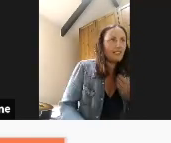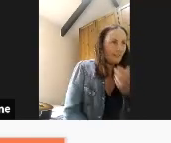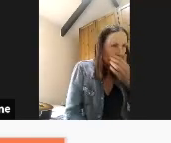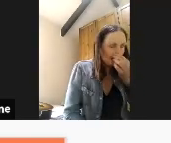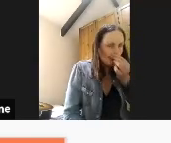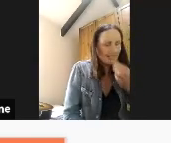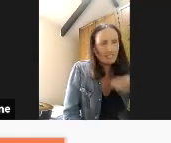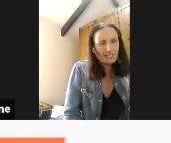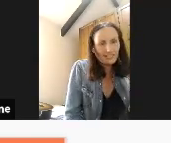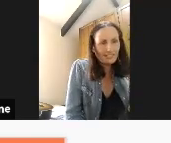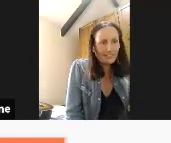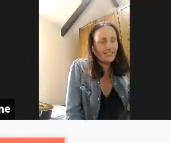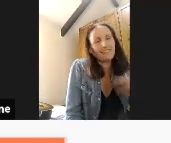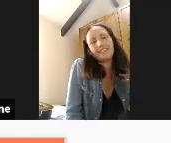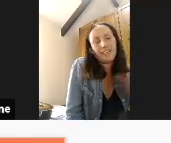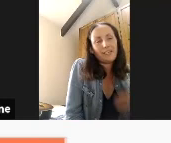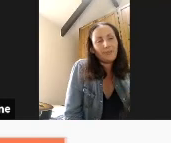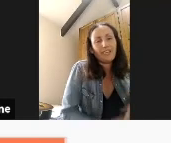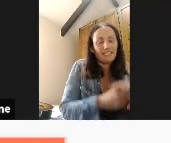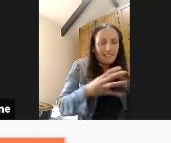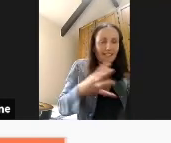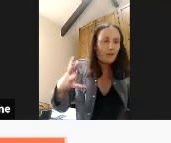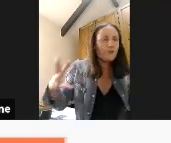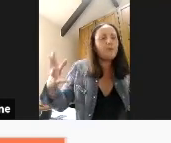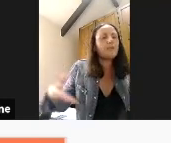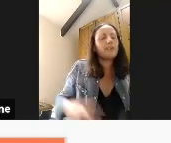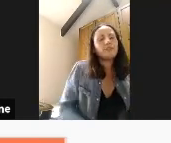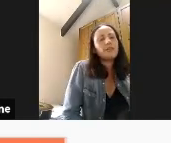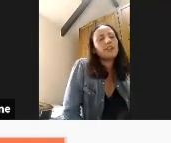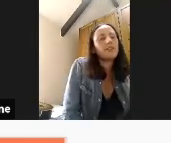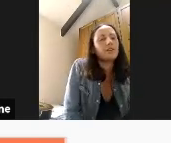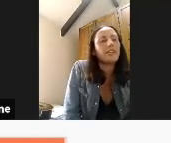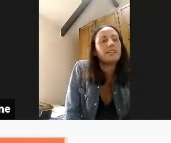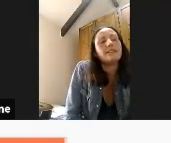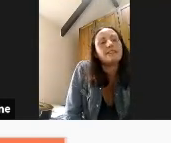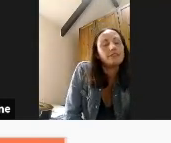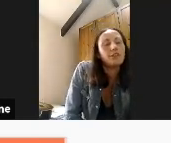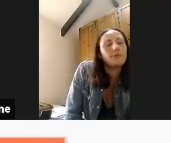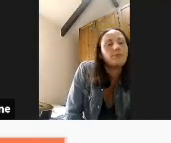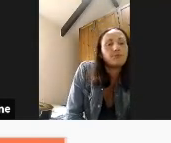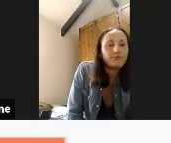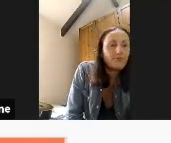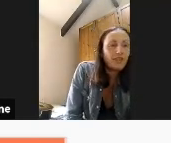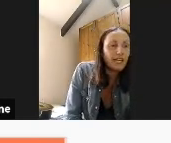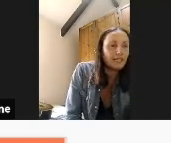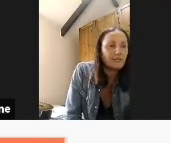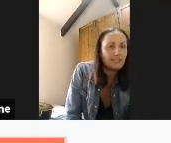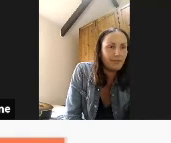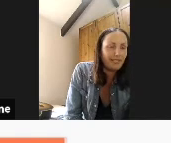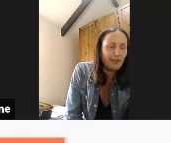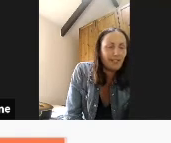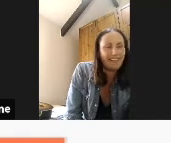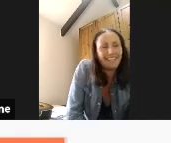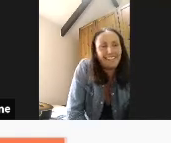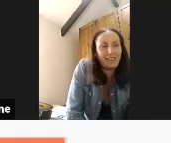Spanish contingent started and it's rippled out from there over the years. So it's